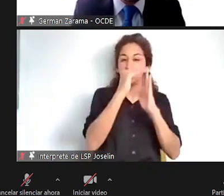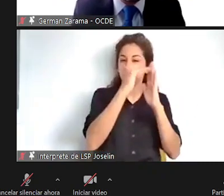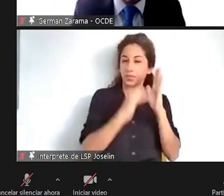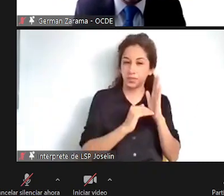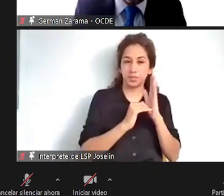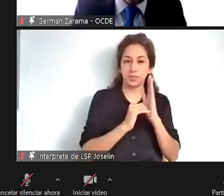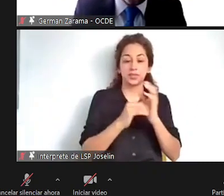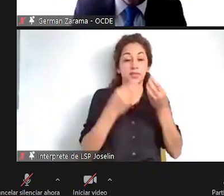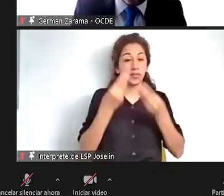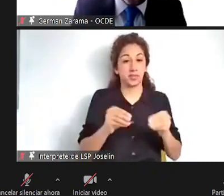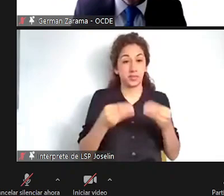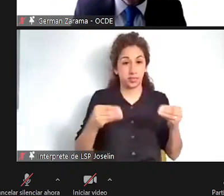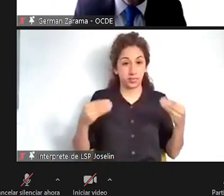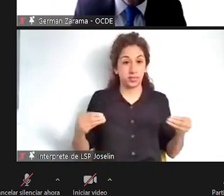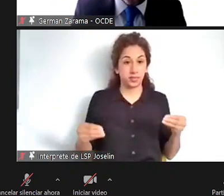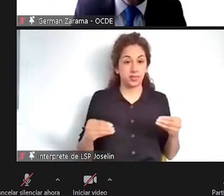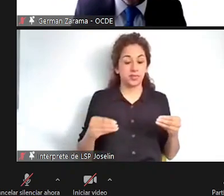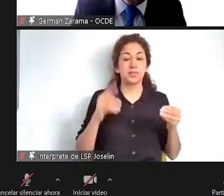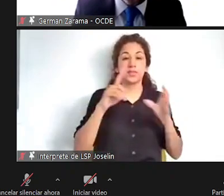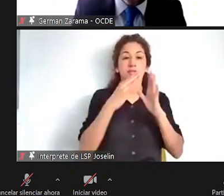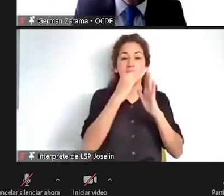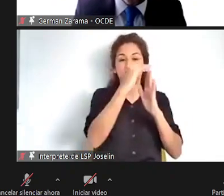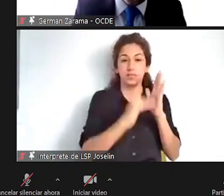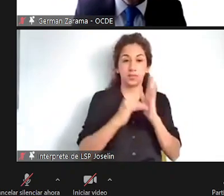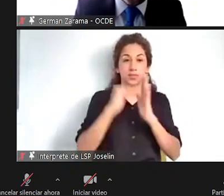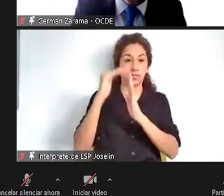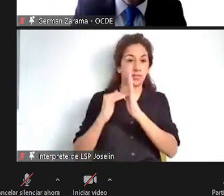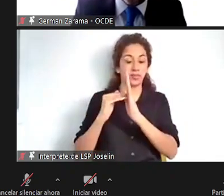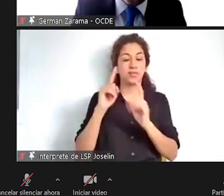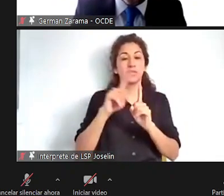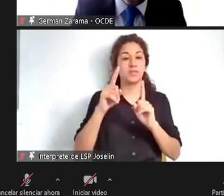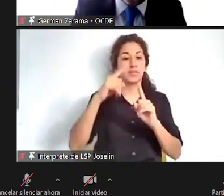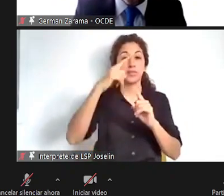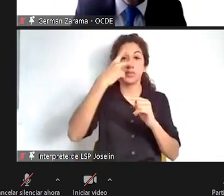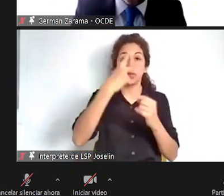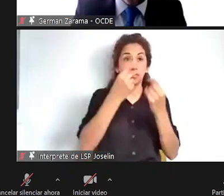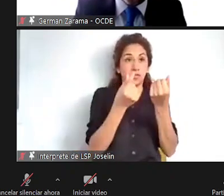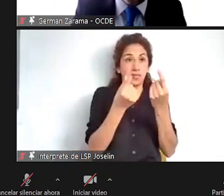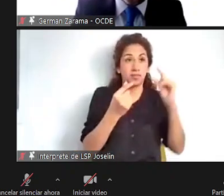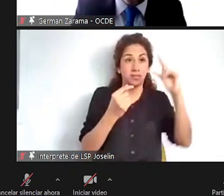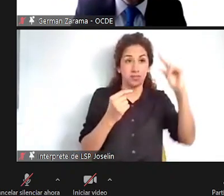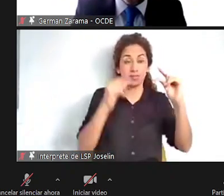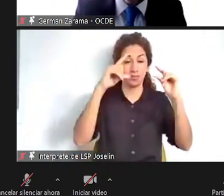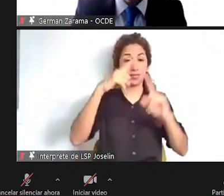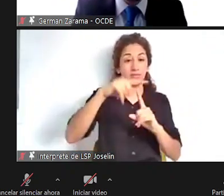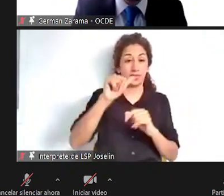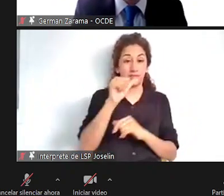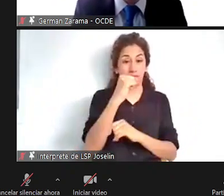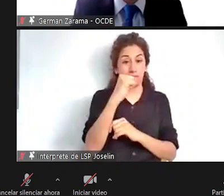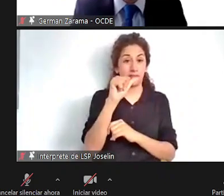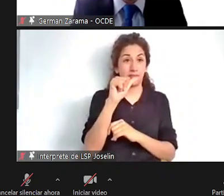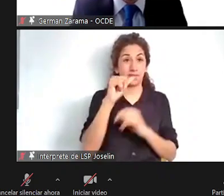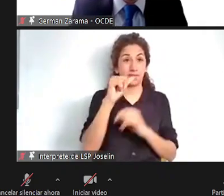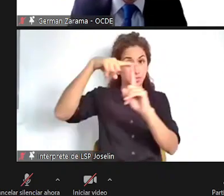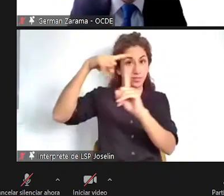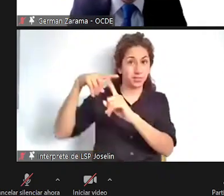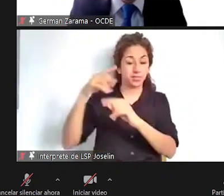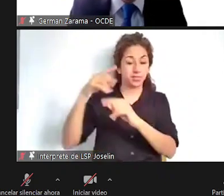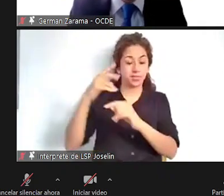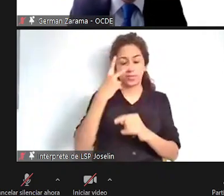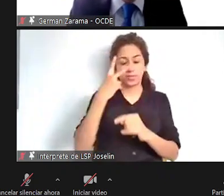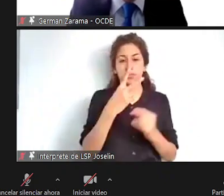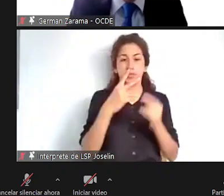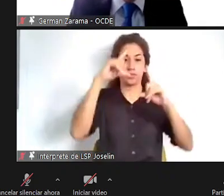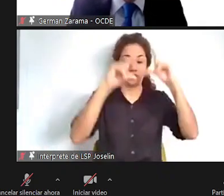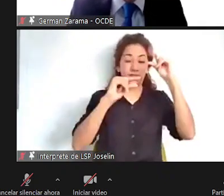we need to decrease the uh resources that we're using to increase the weight use of waste we don't